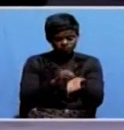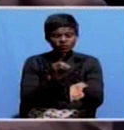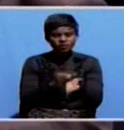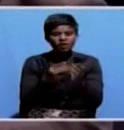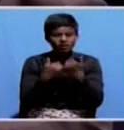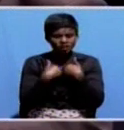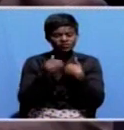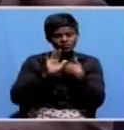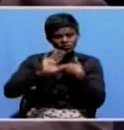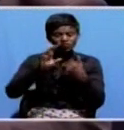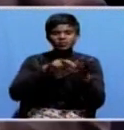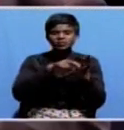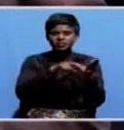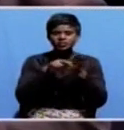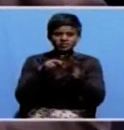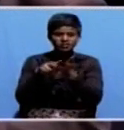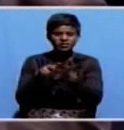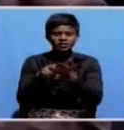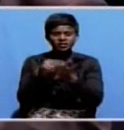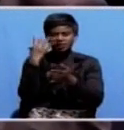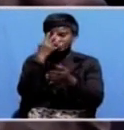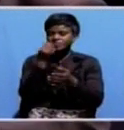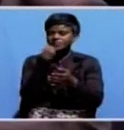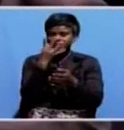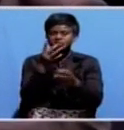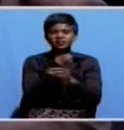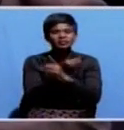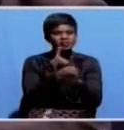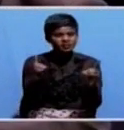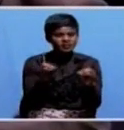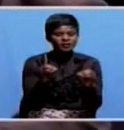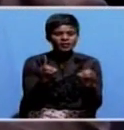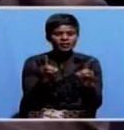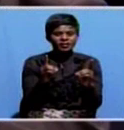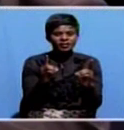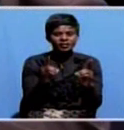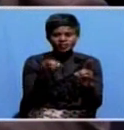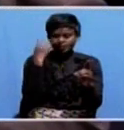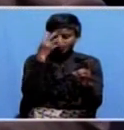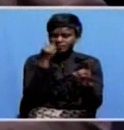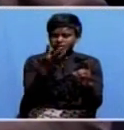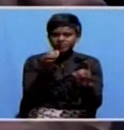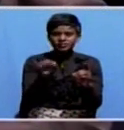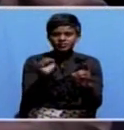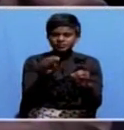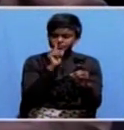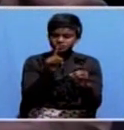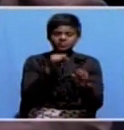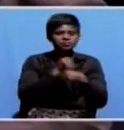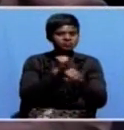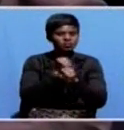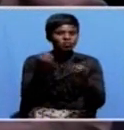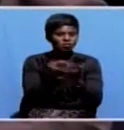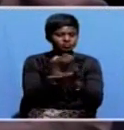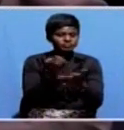got their own transport. That's the beauty of democratization. That's the beauty of liberalizing the